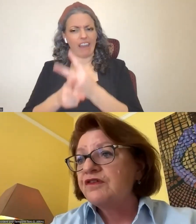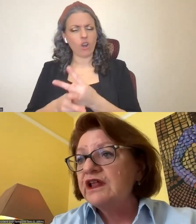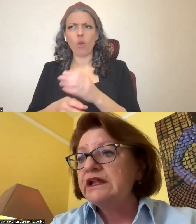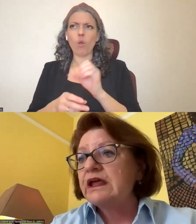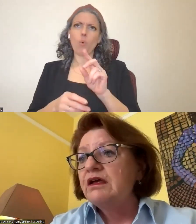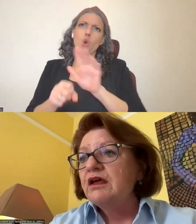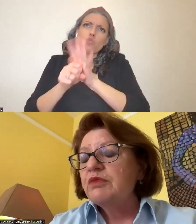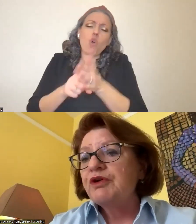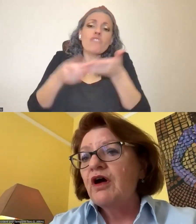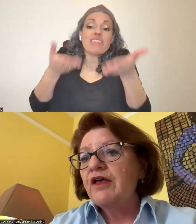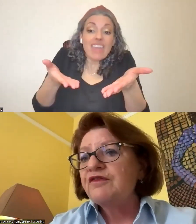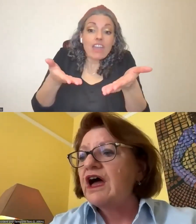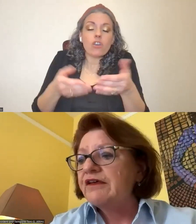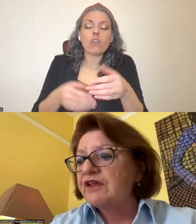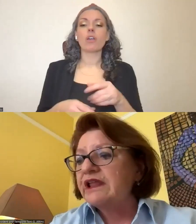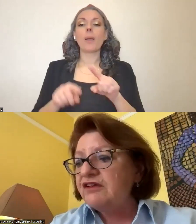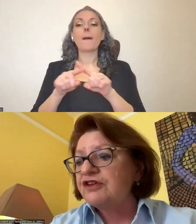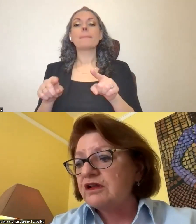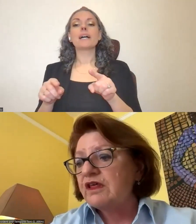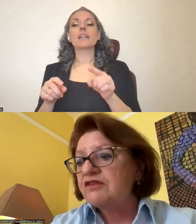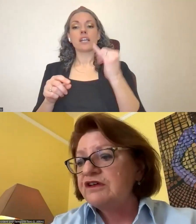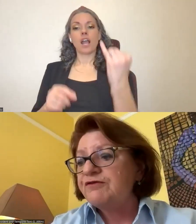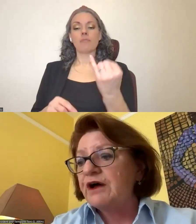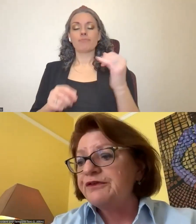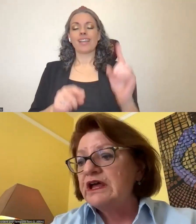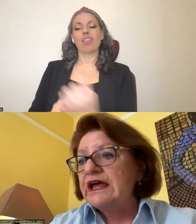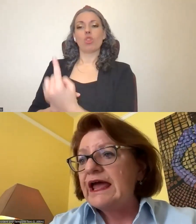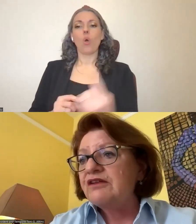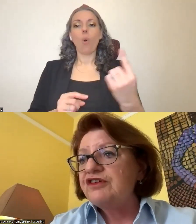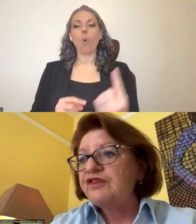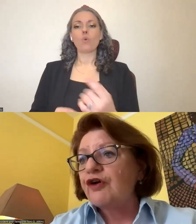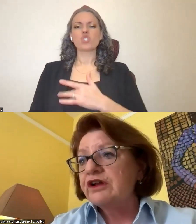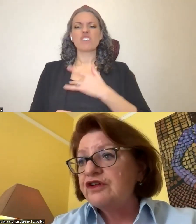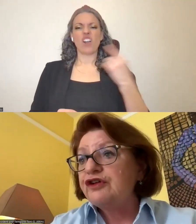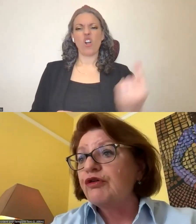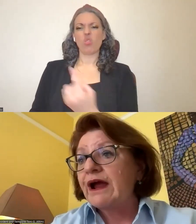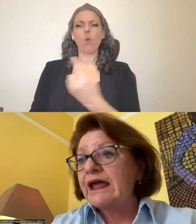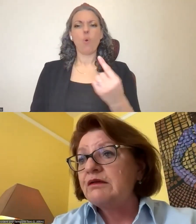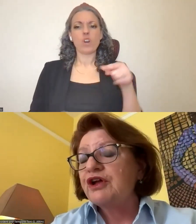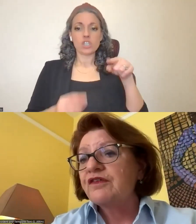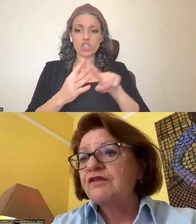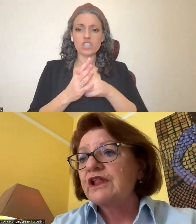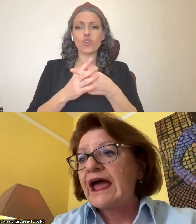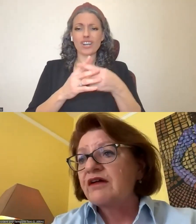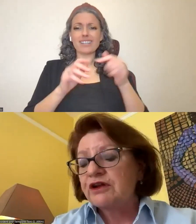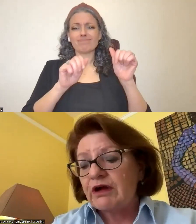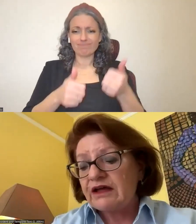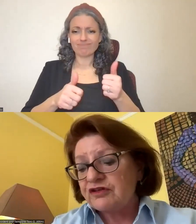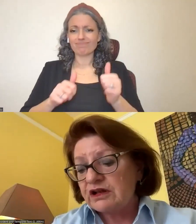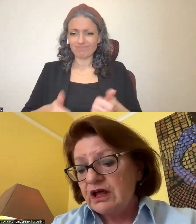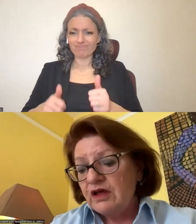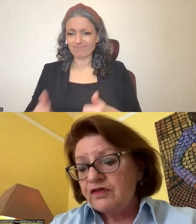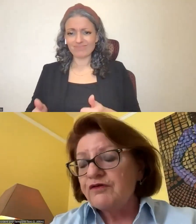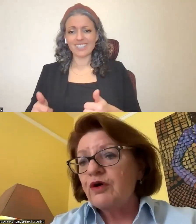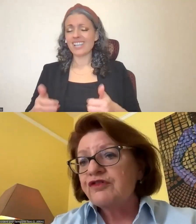the facility, but because of the isolation that she felt. And she started to degrade because of the lack of